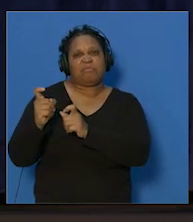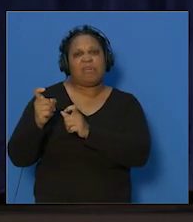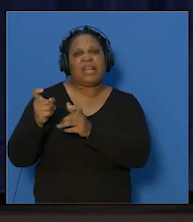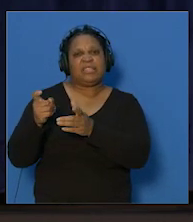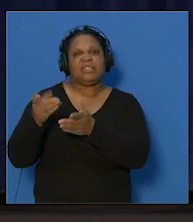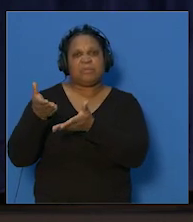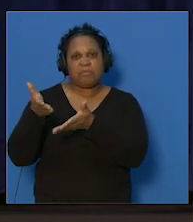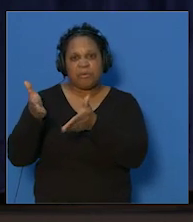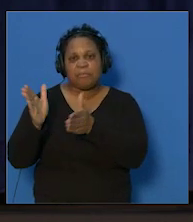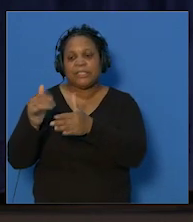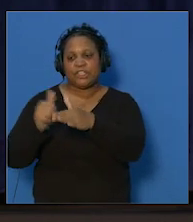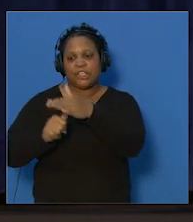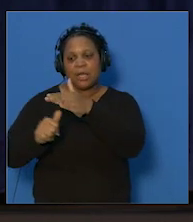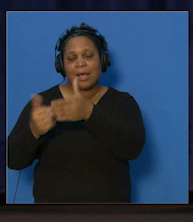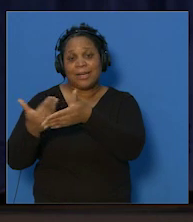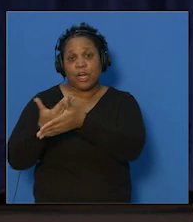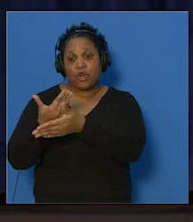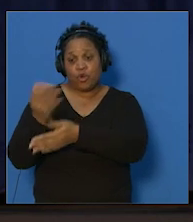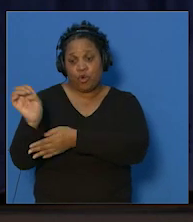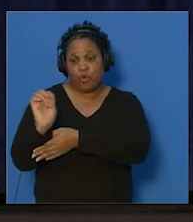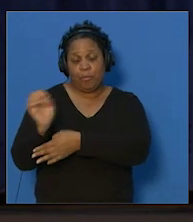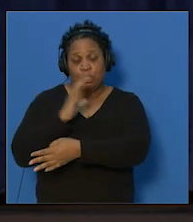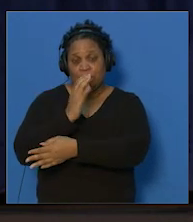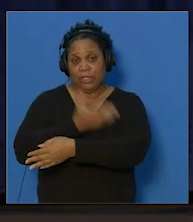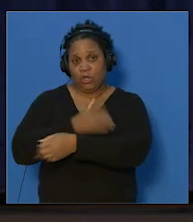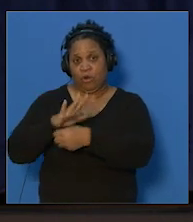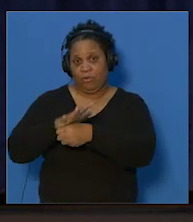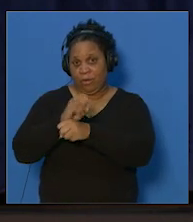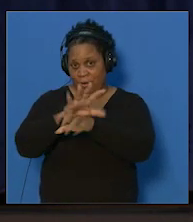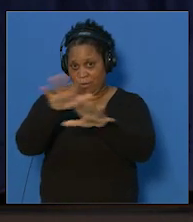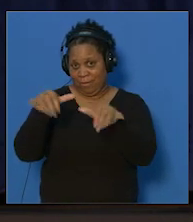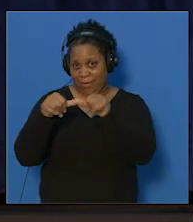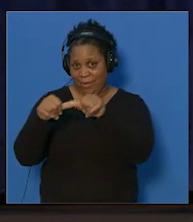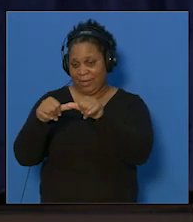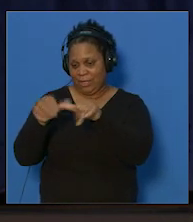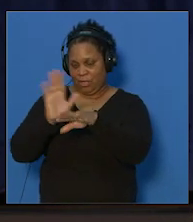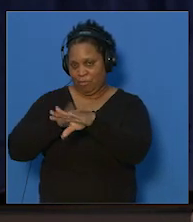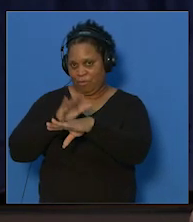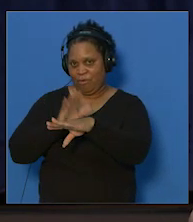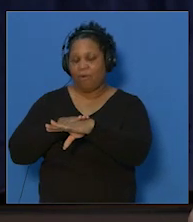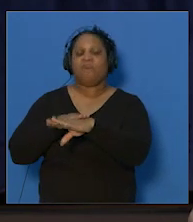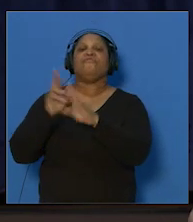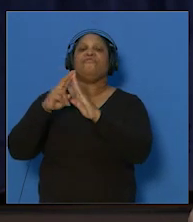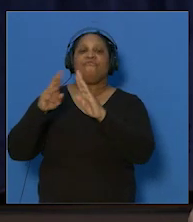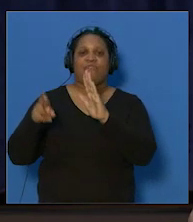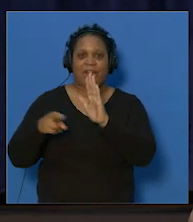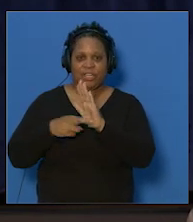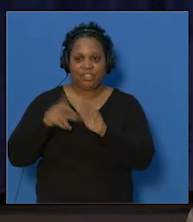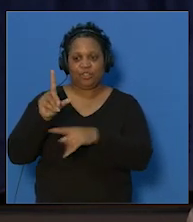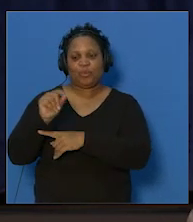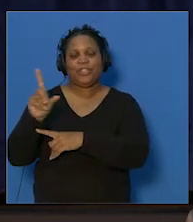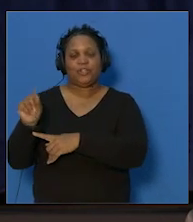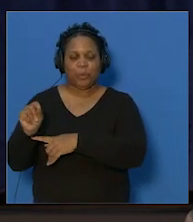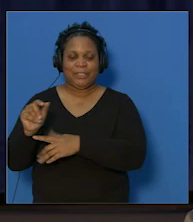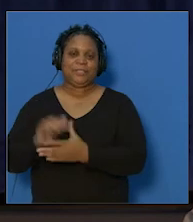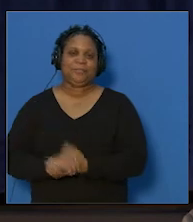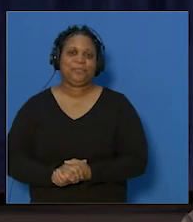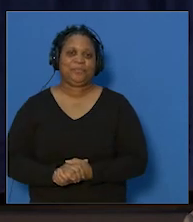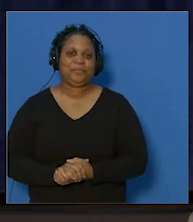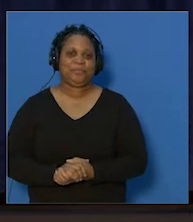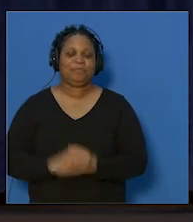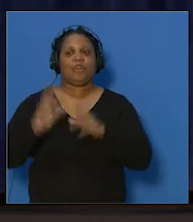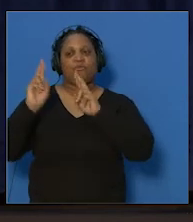Security underneath our new emergency powers COVID-19 continuing precautions regulations 2020. Thank